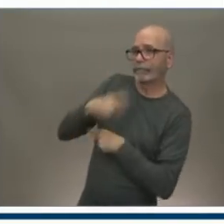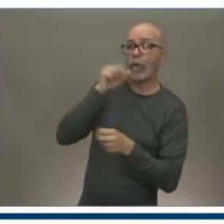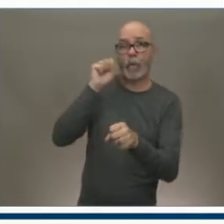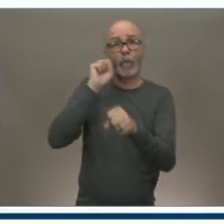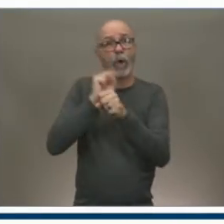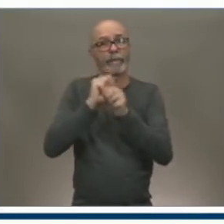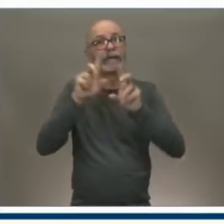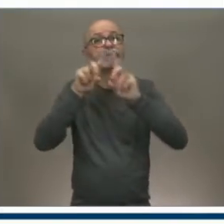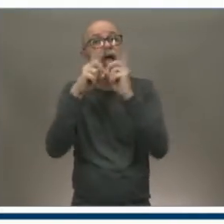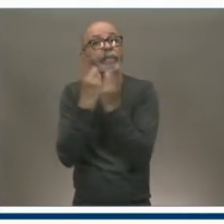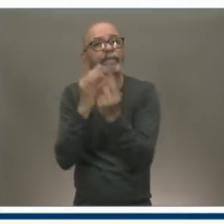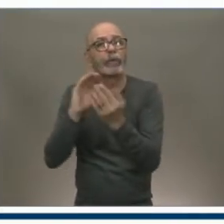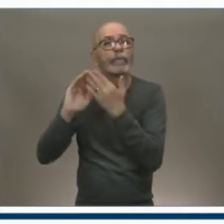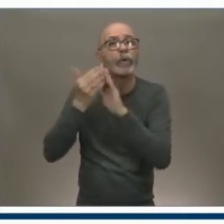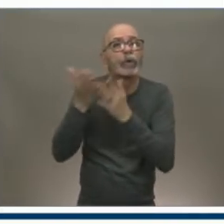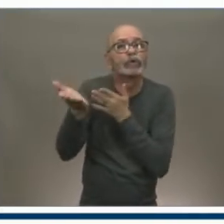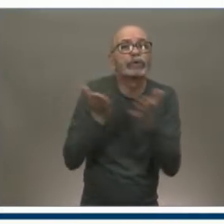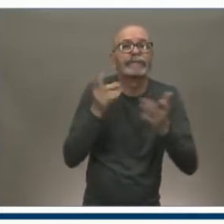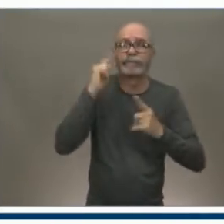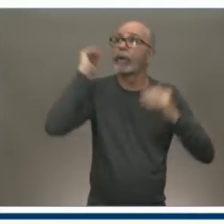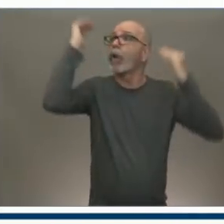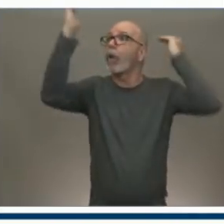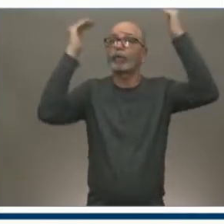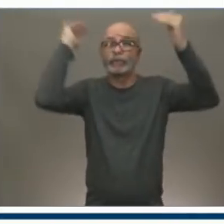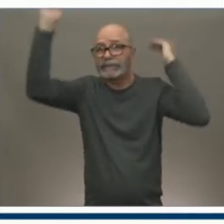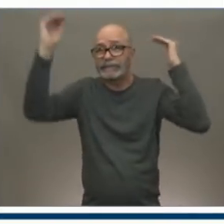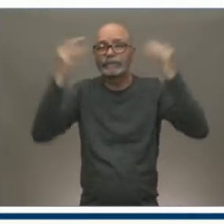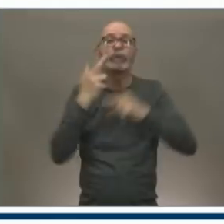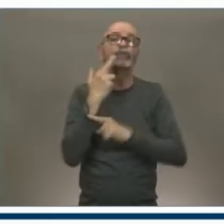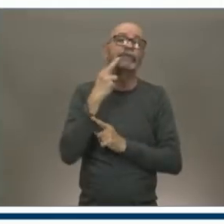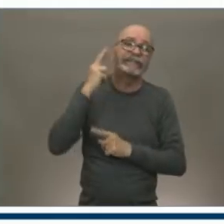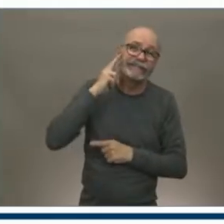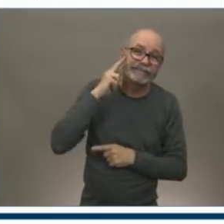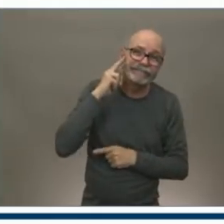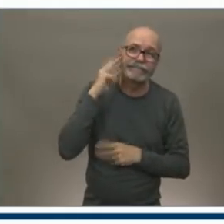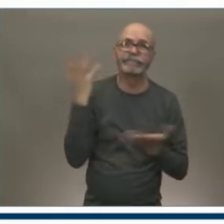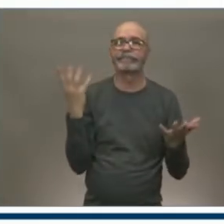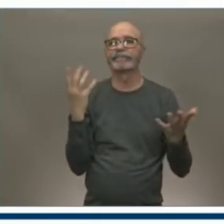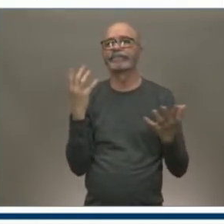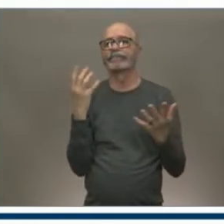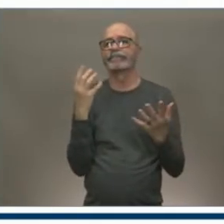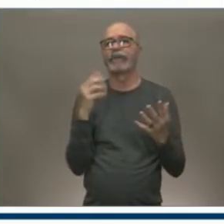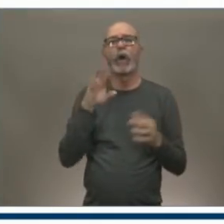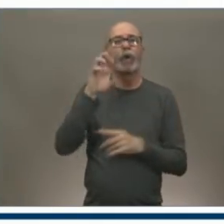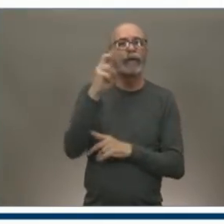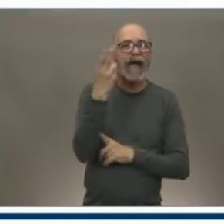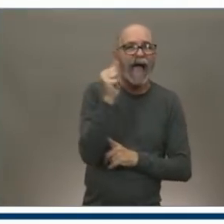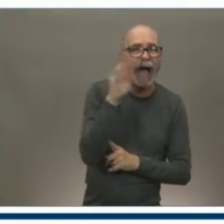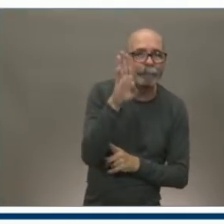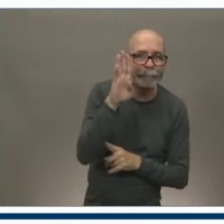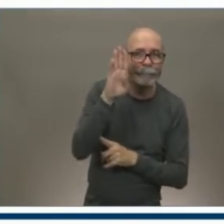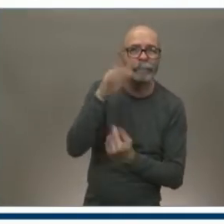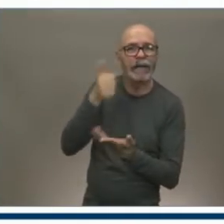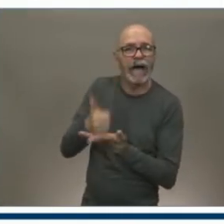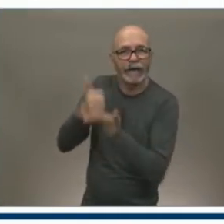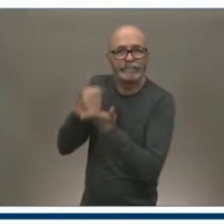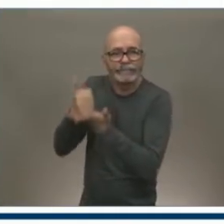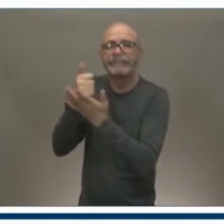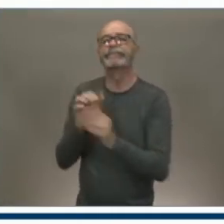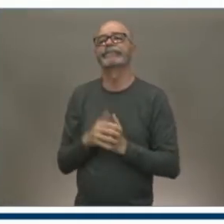like adult residential care centers, regional rehabilitation centers, and residential care facilities. And we